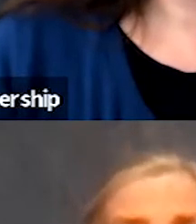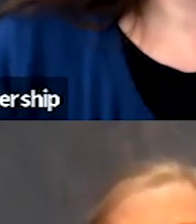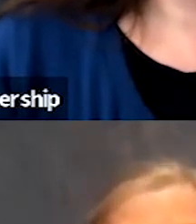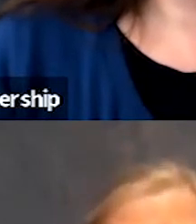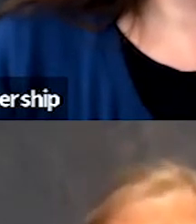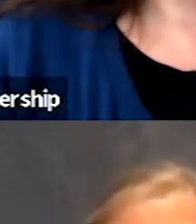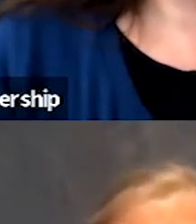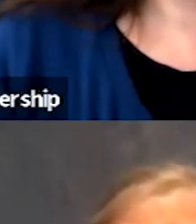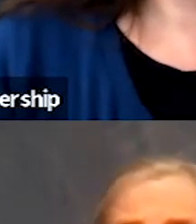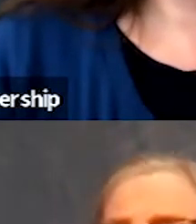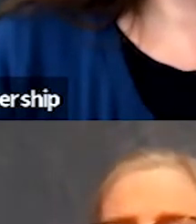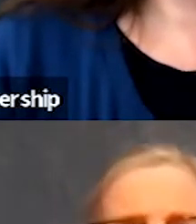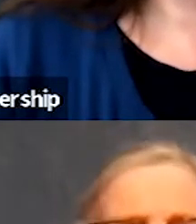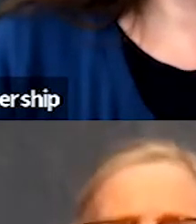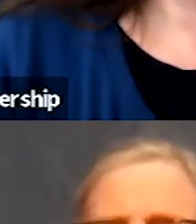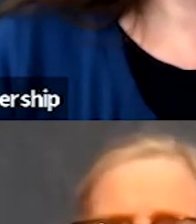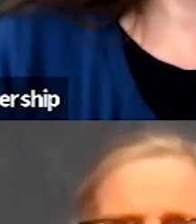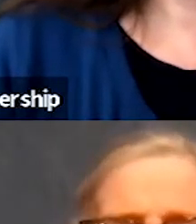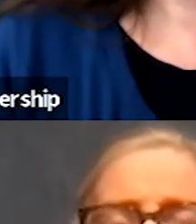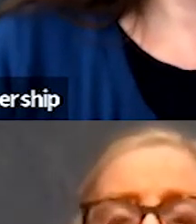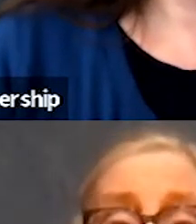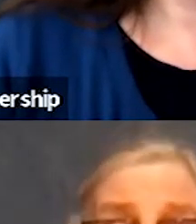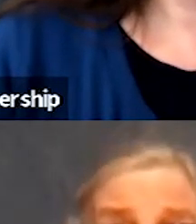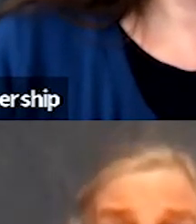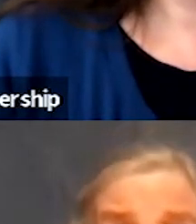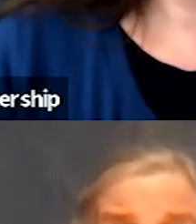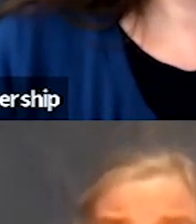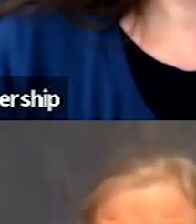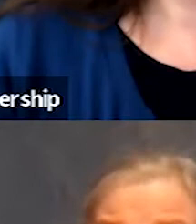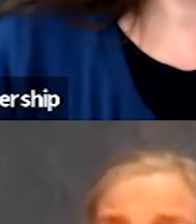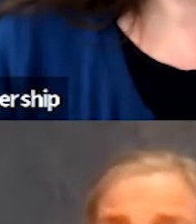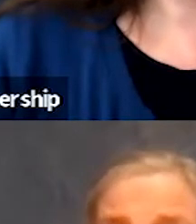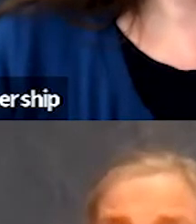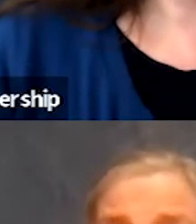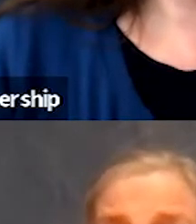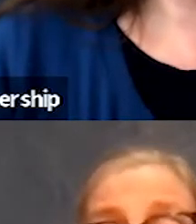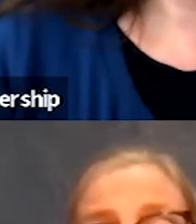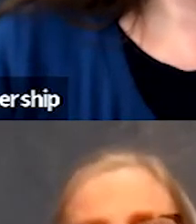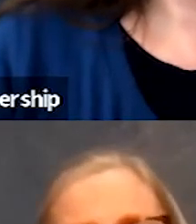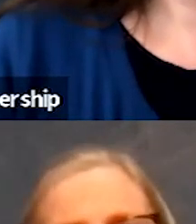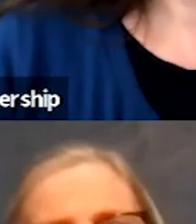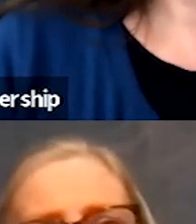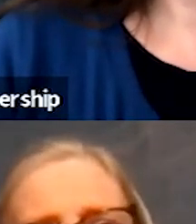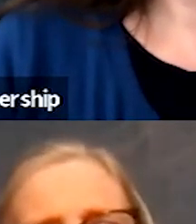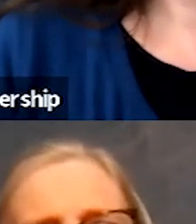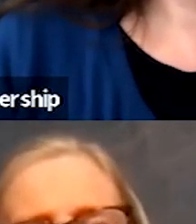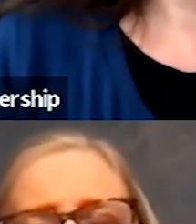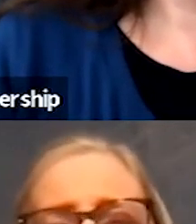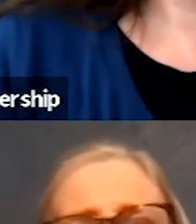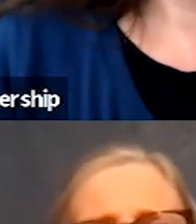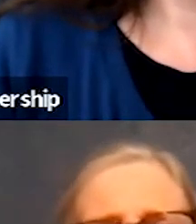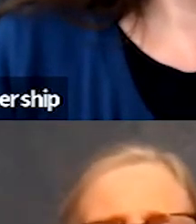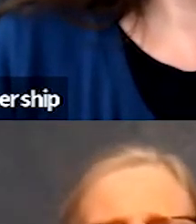look like. And so we're excited to bring this resource along with future resources to you and look forward to continued